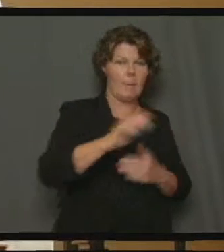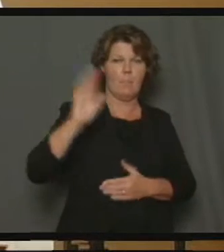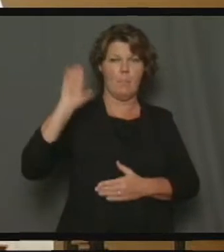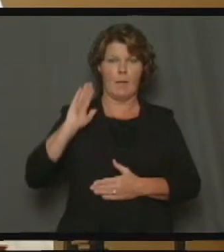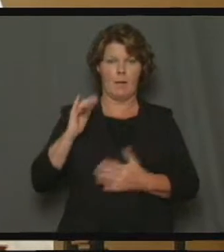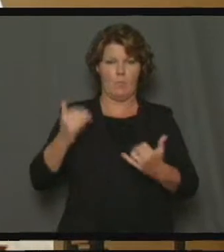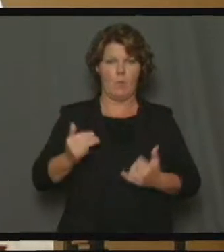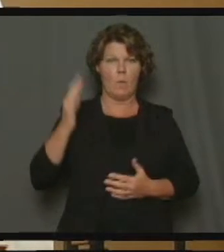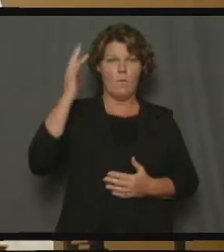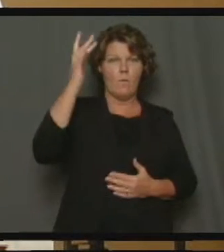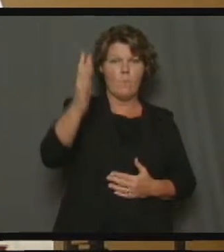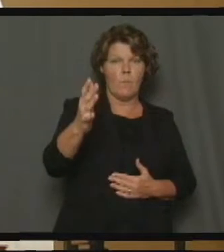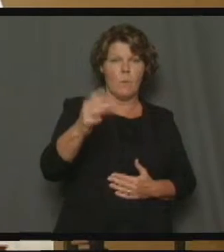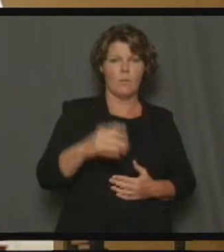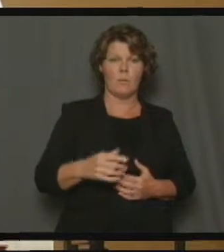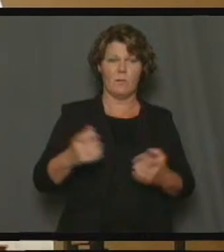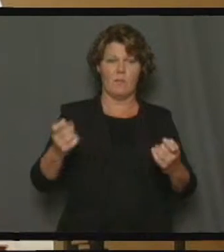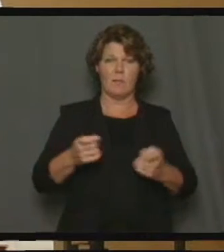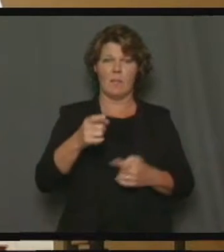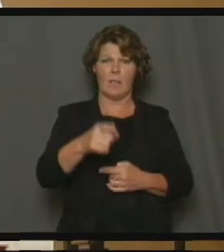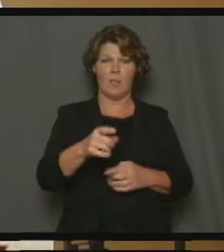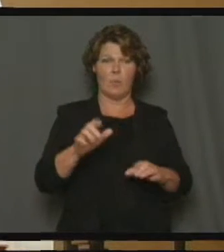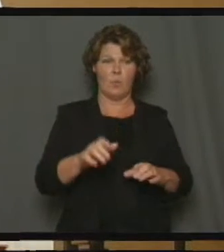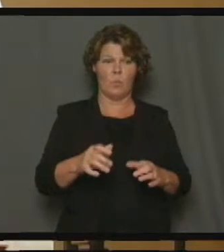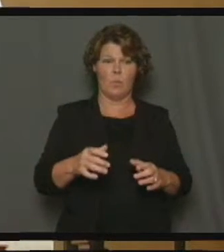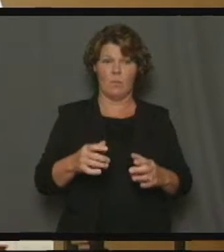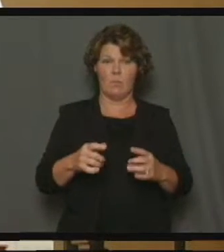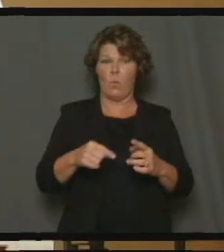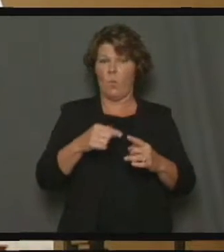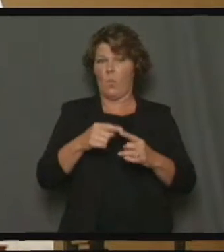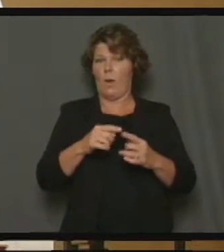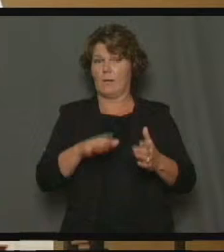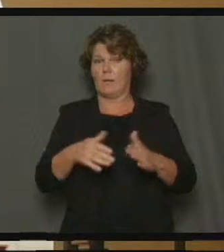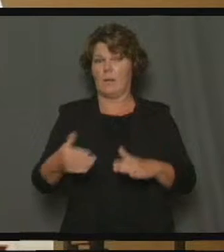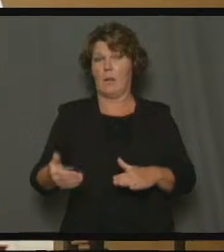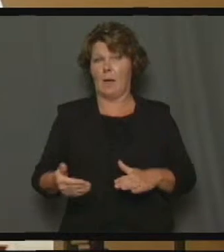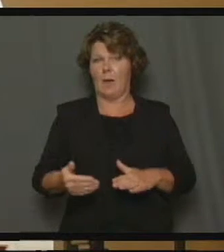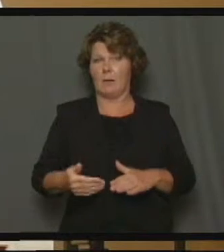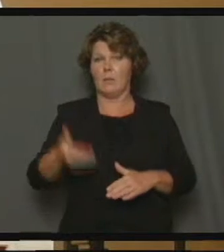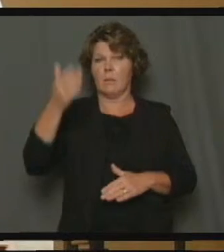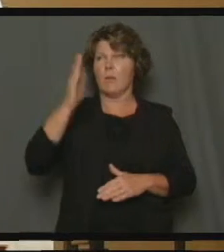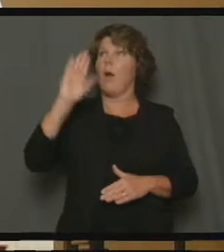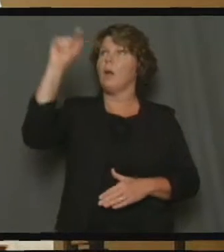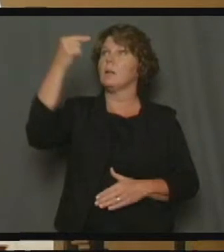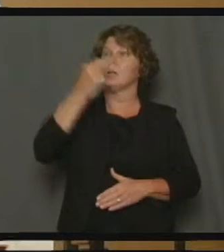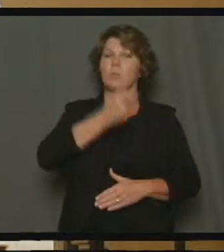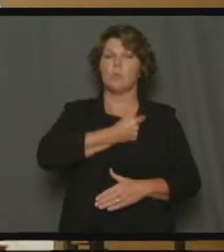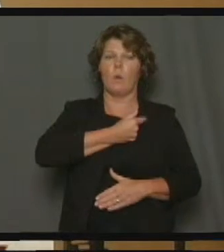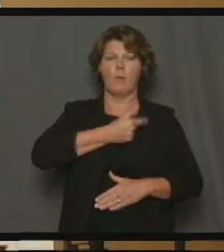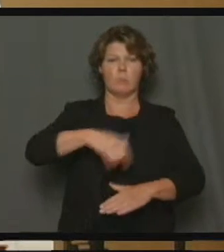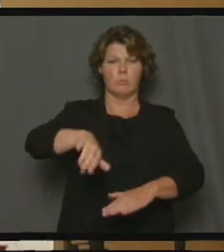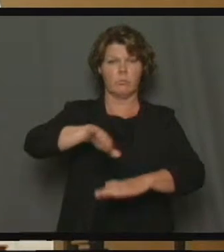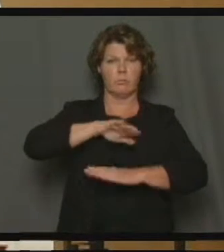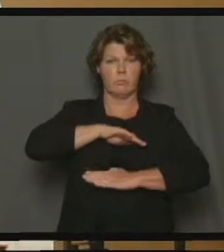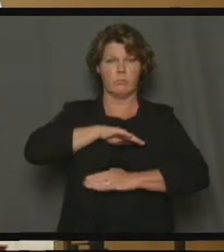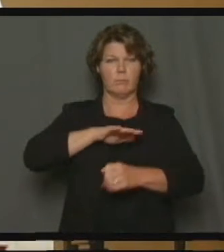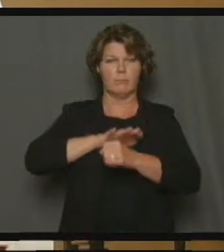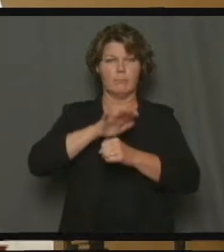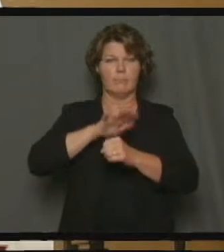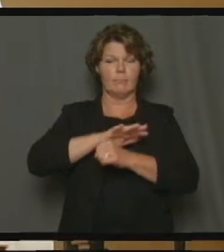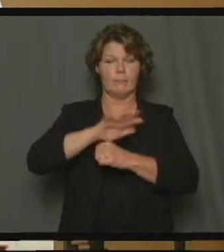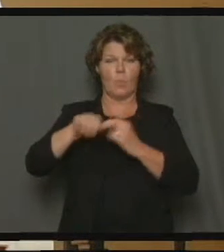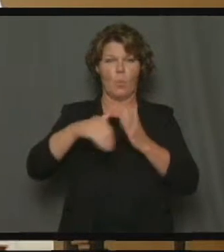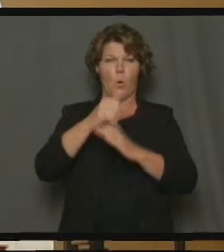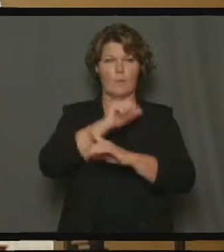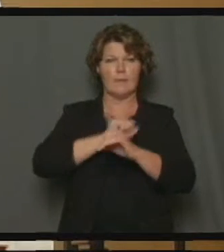future, even the one you and I may be committing at the time of death. God's grace is sufficient in all circumstances.